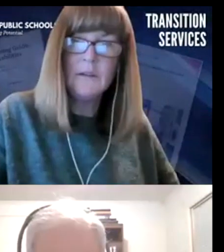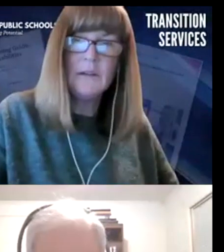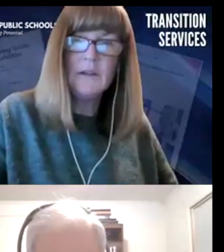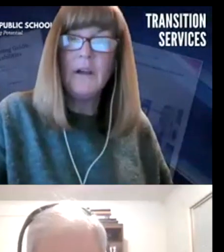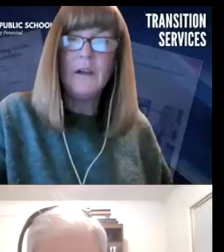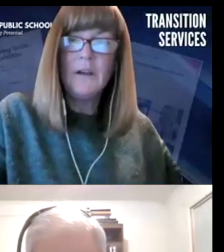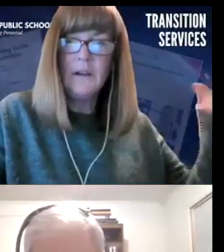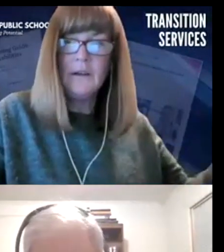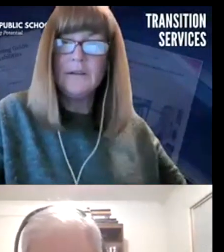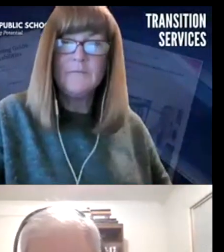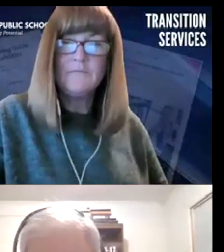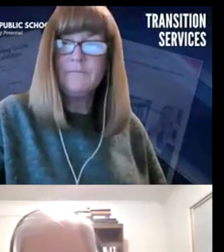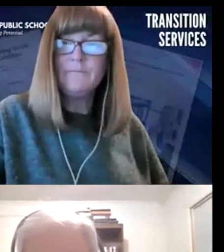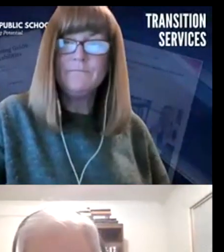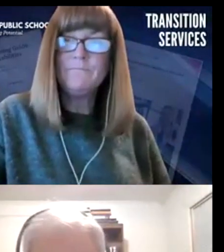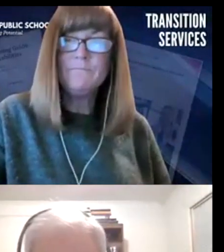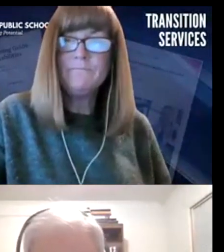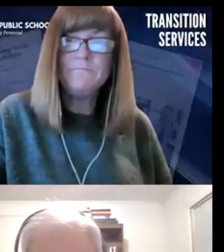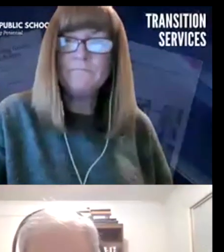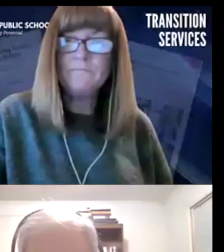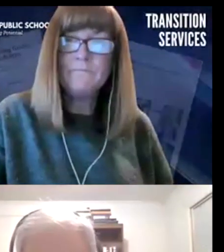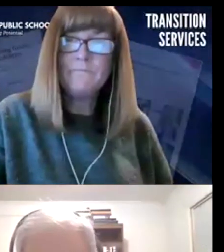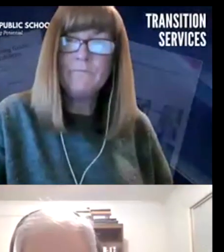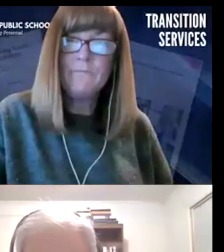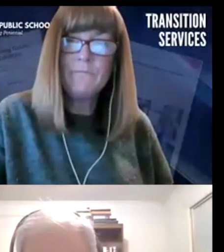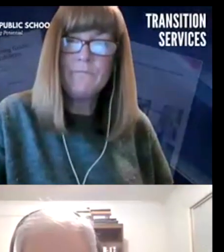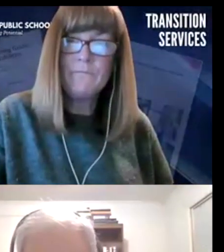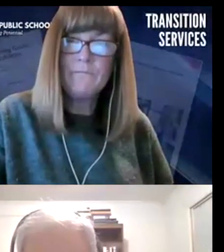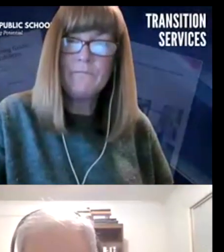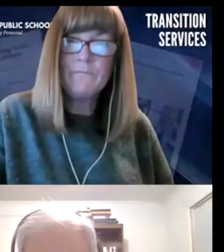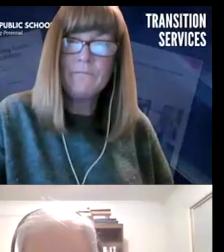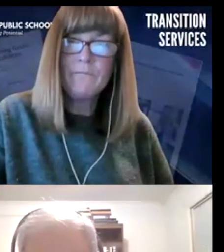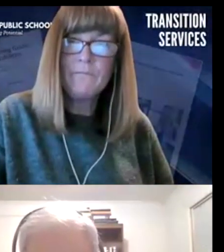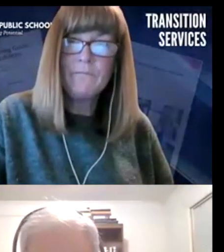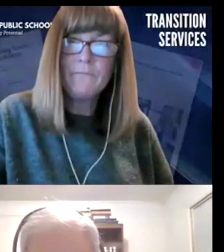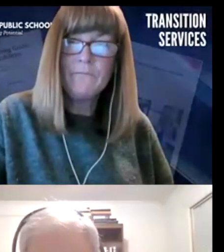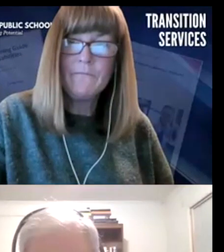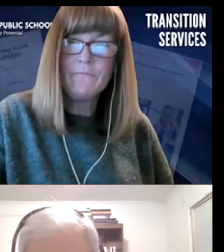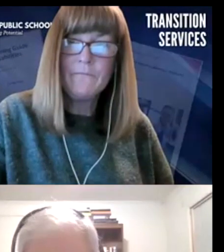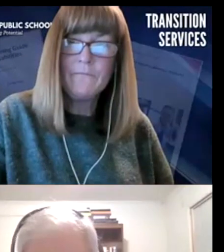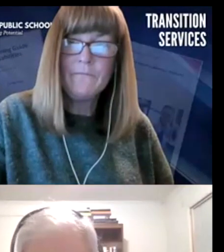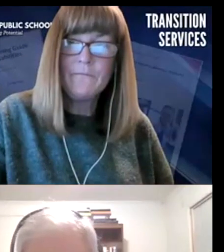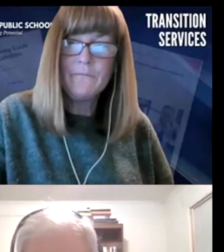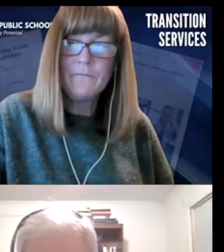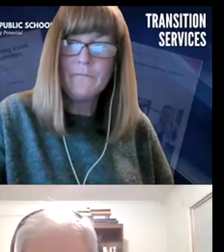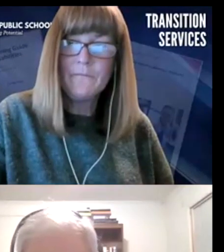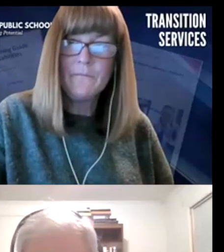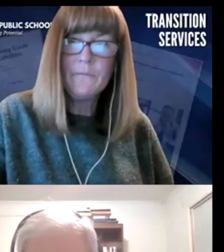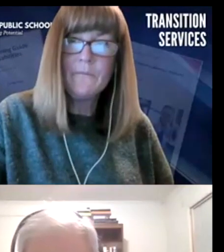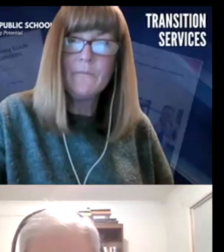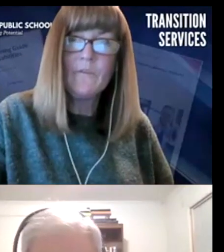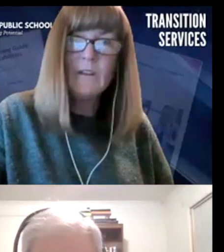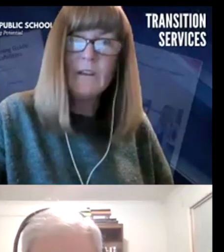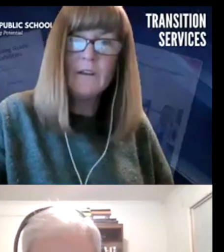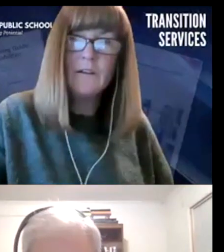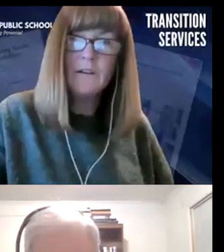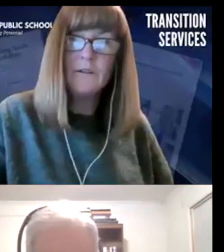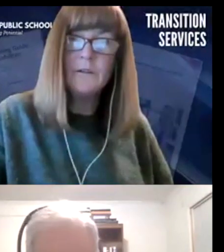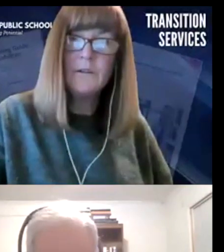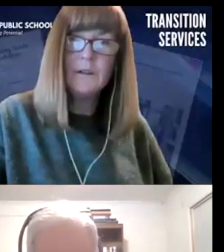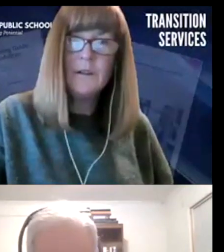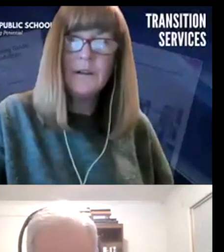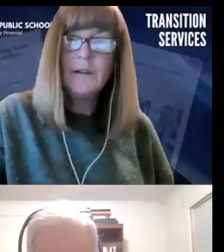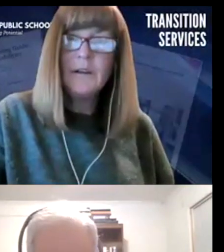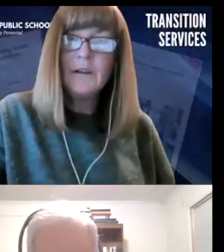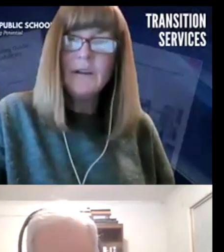lawyer. Enough about me. I'm going to jump right in and talk about the Family